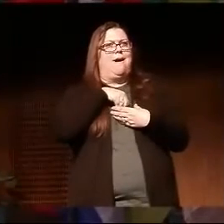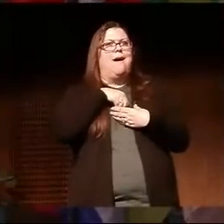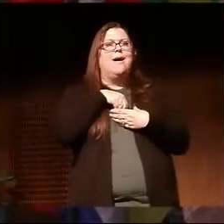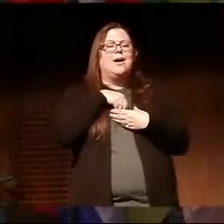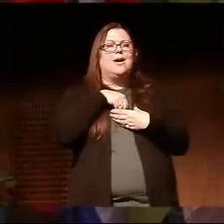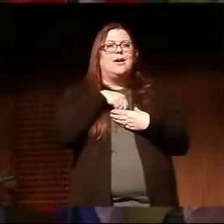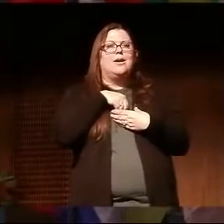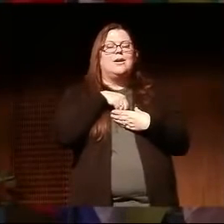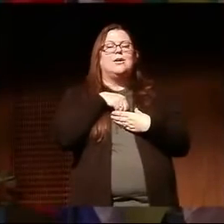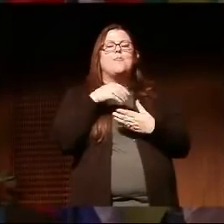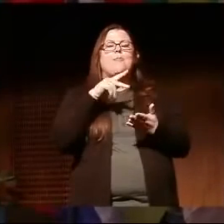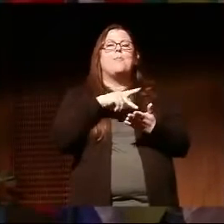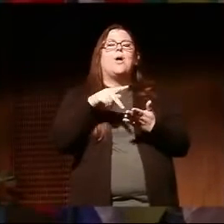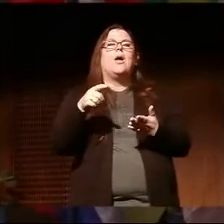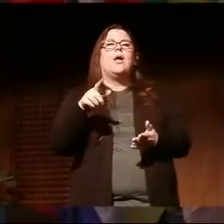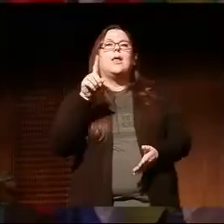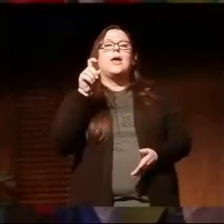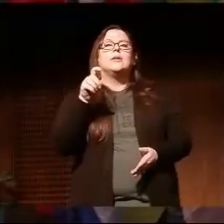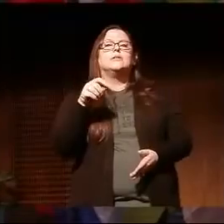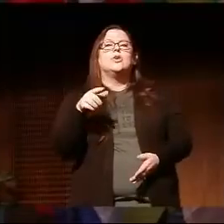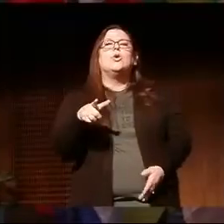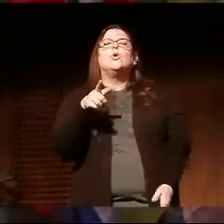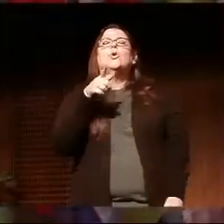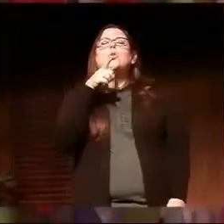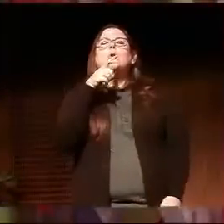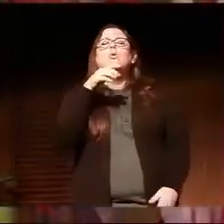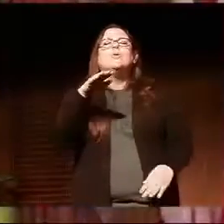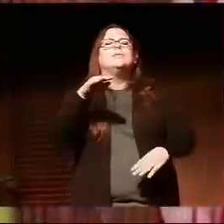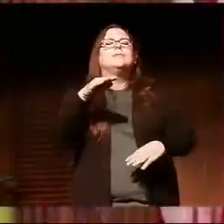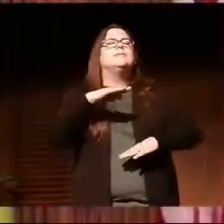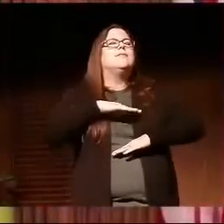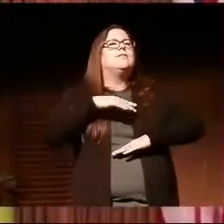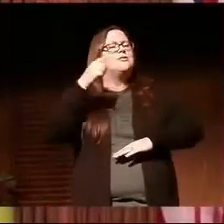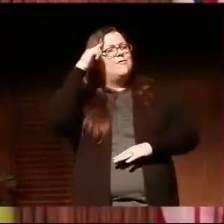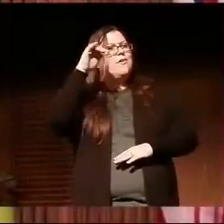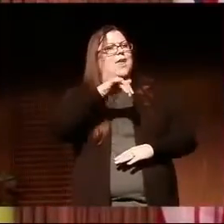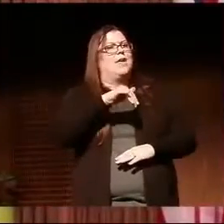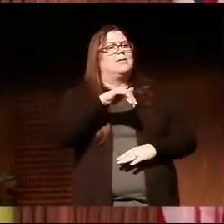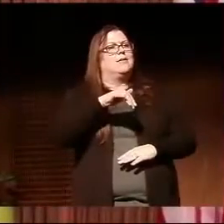things? I hear you, Paul, and I'm right there with you.